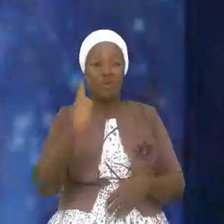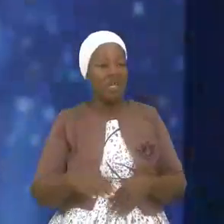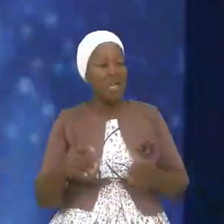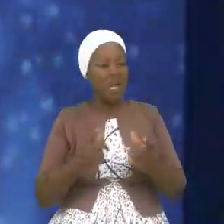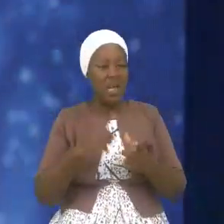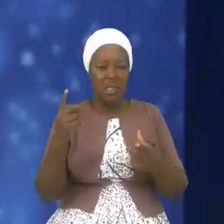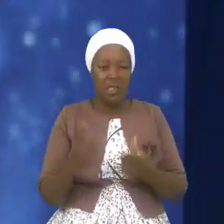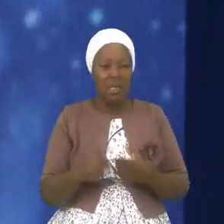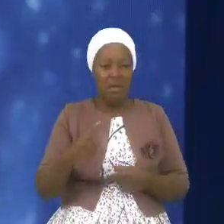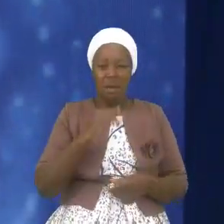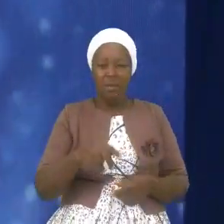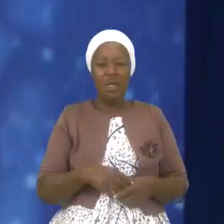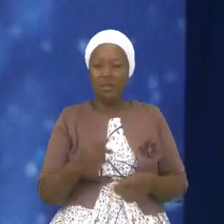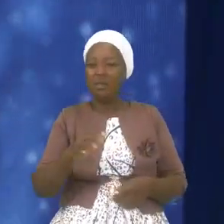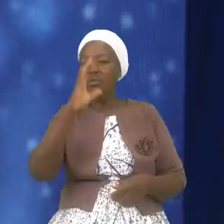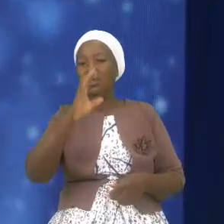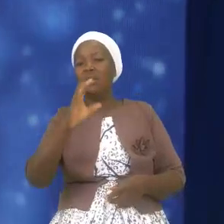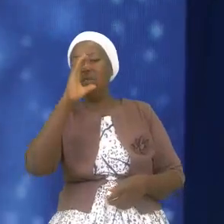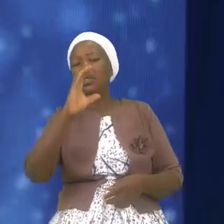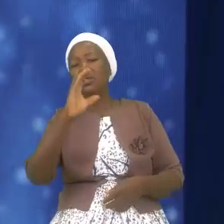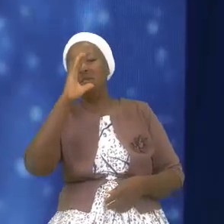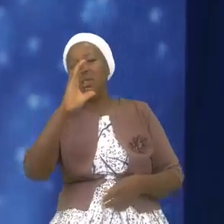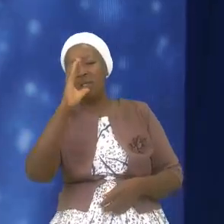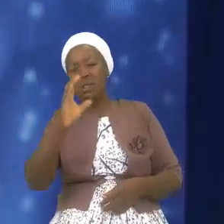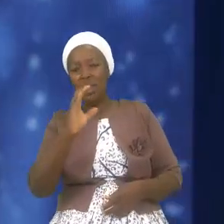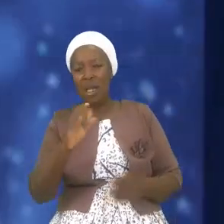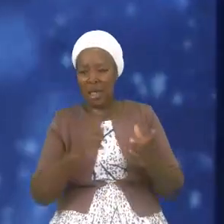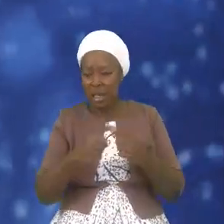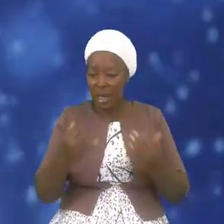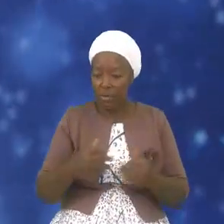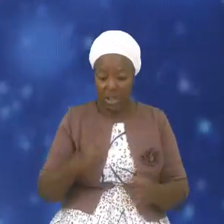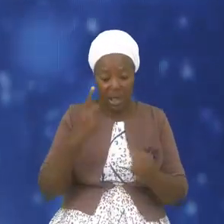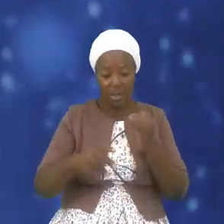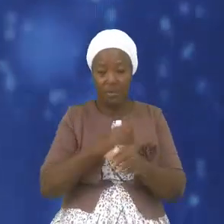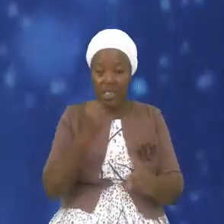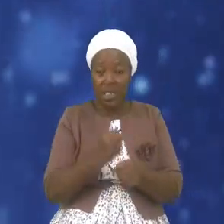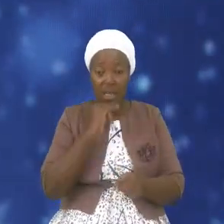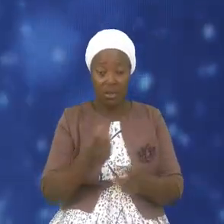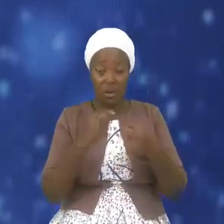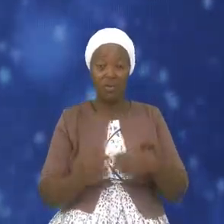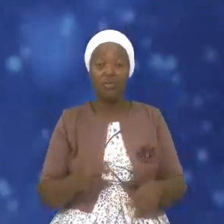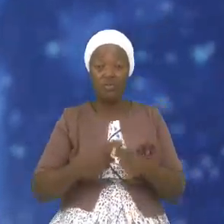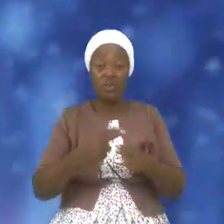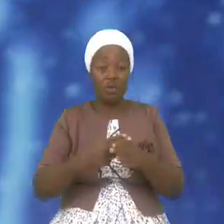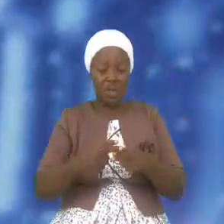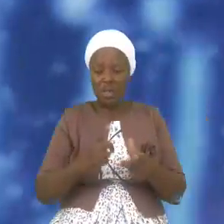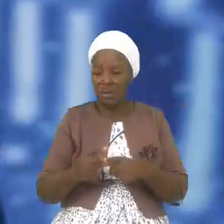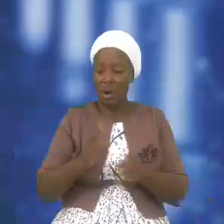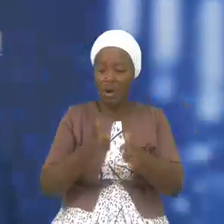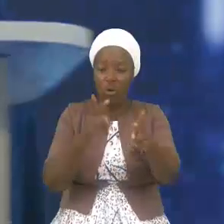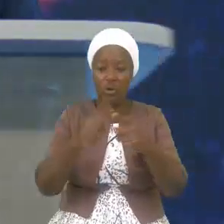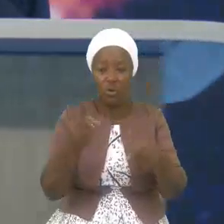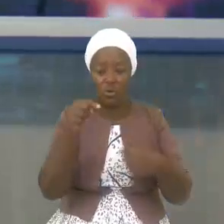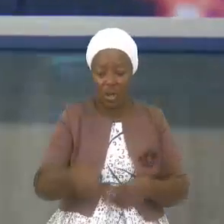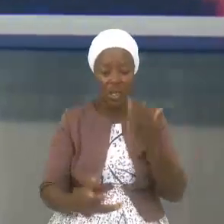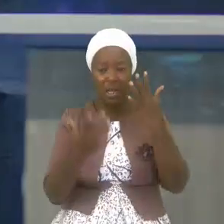you're in a hurry to die. You're in a hurry to go to hell. Be not overmuch wicked. You have been